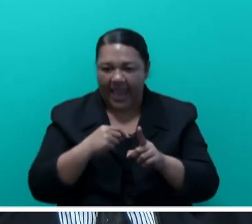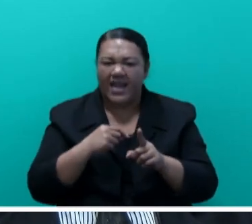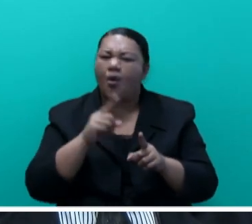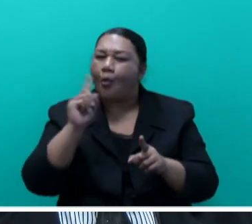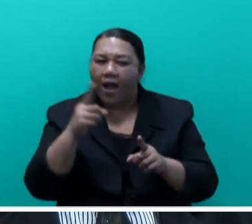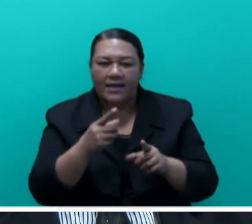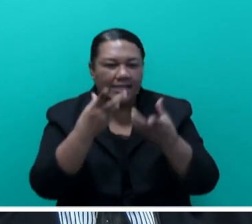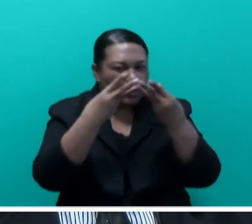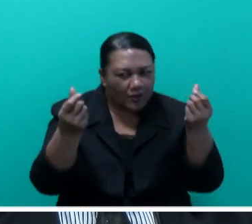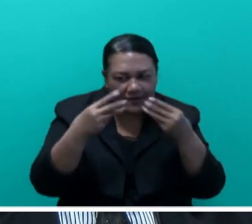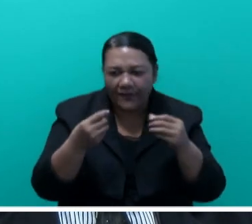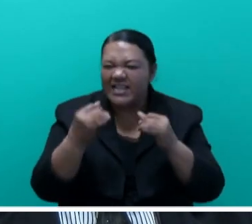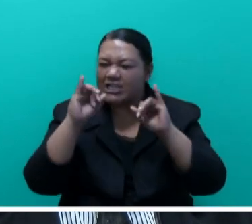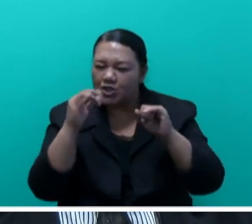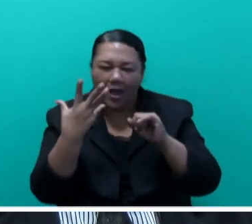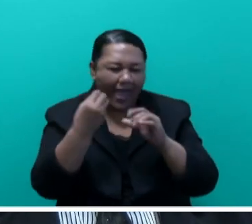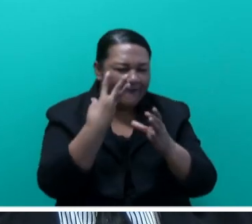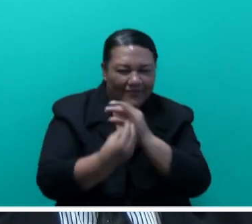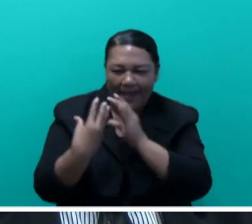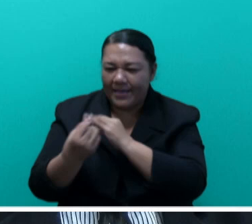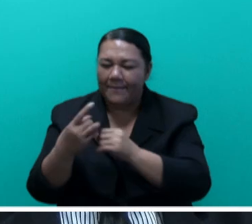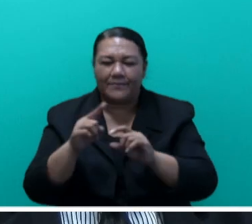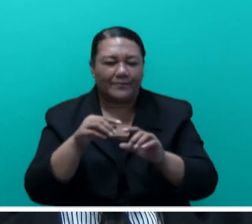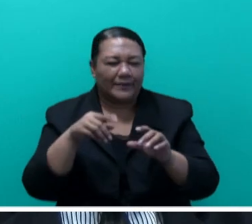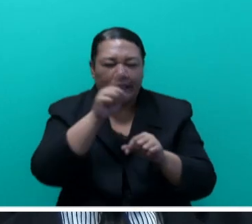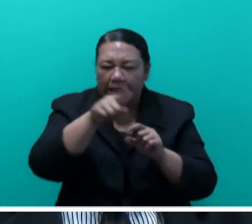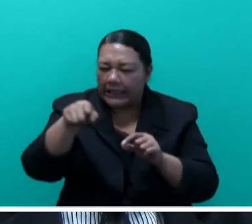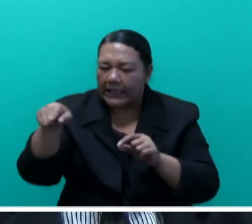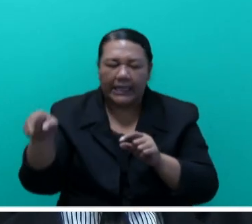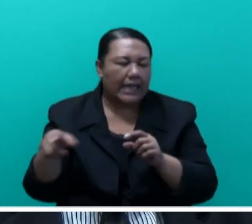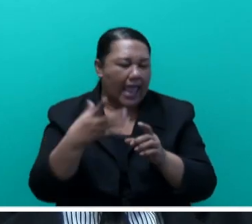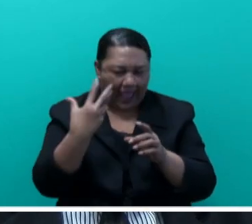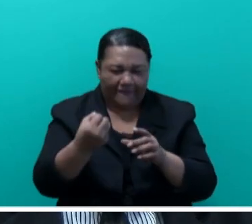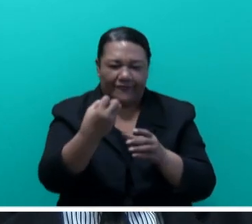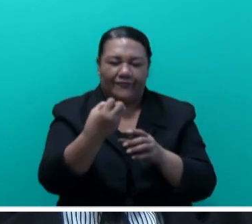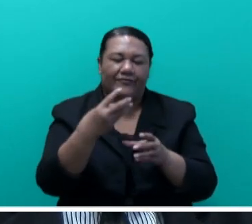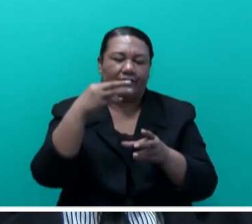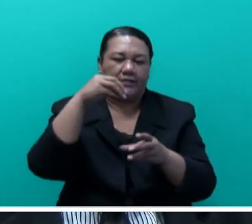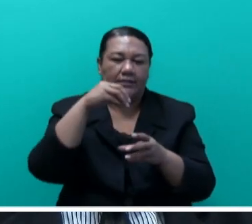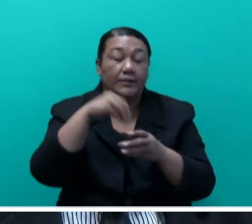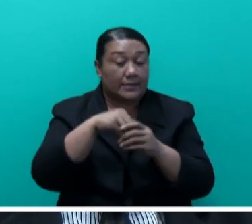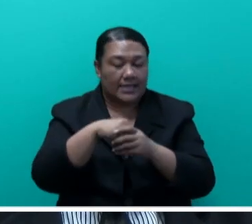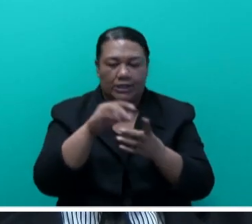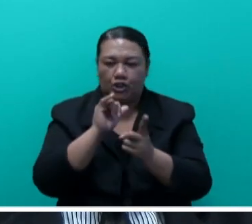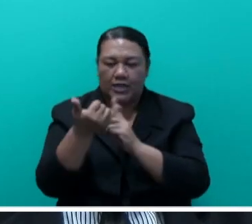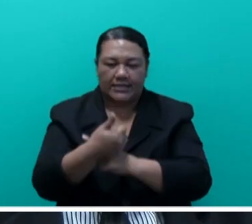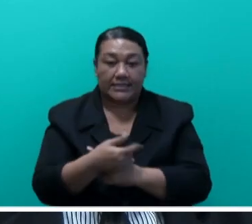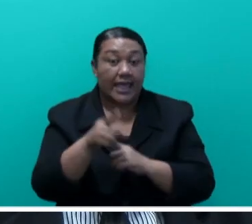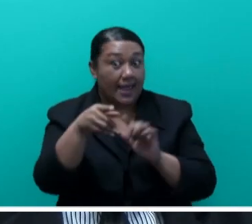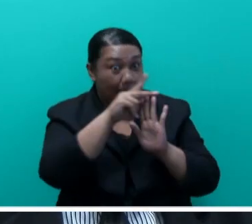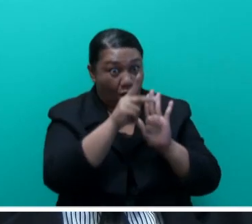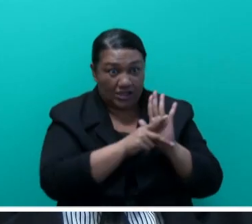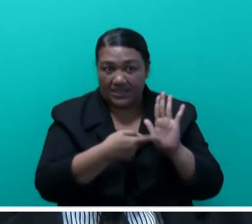society, promoting social cohesion and national unity. This policy